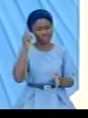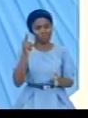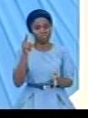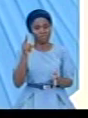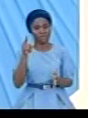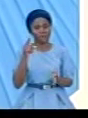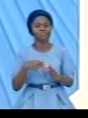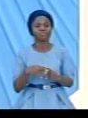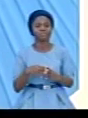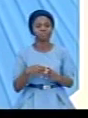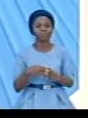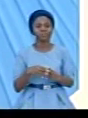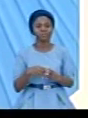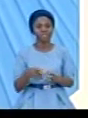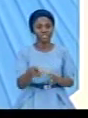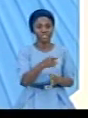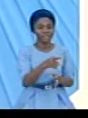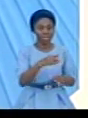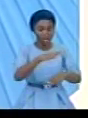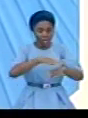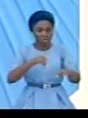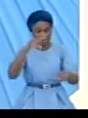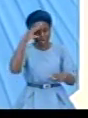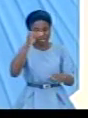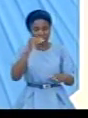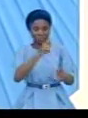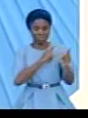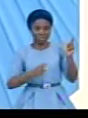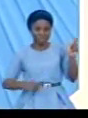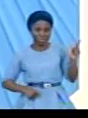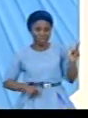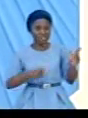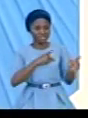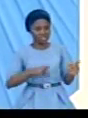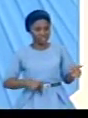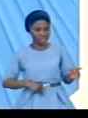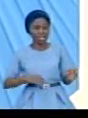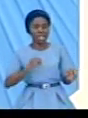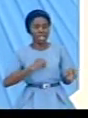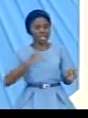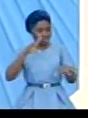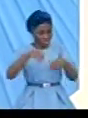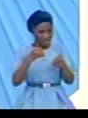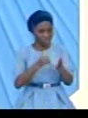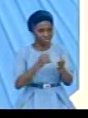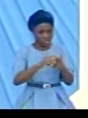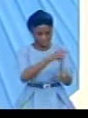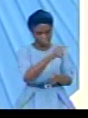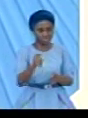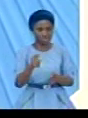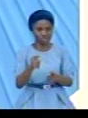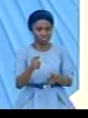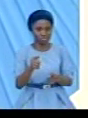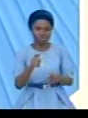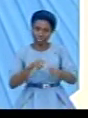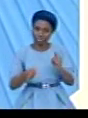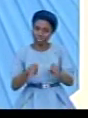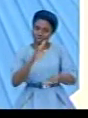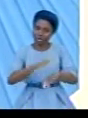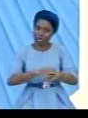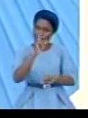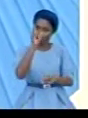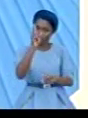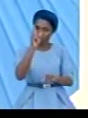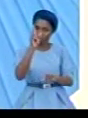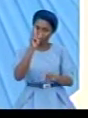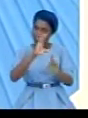you Master. They call you King. I'll hand it over to you. On one condition. You fall